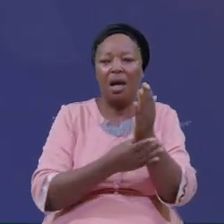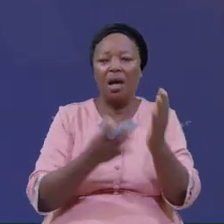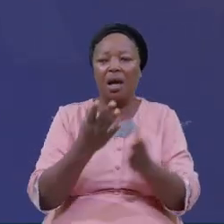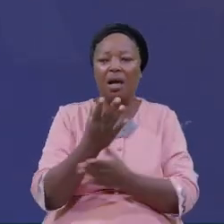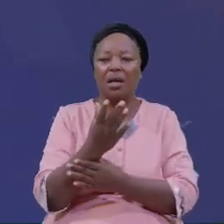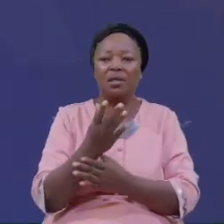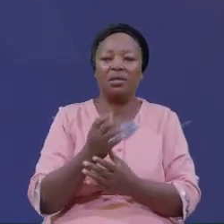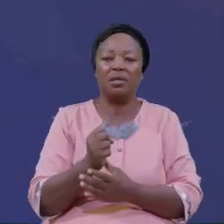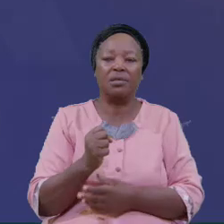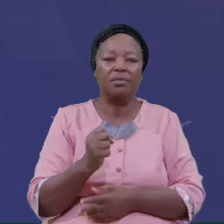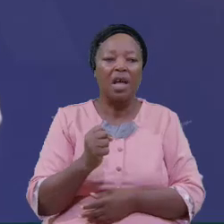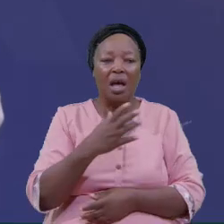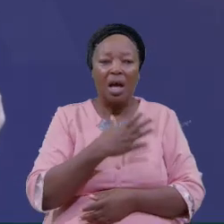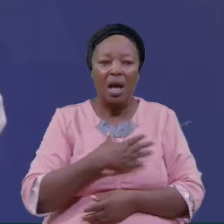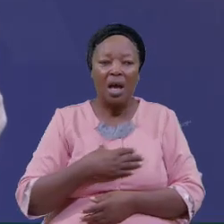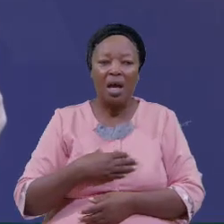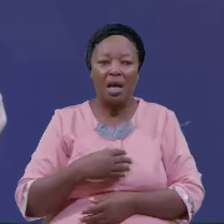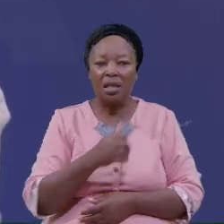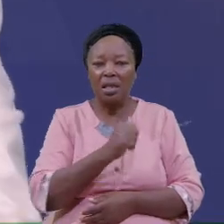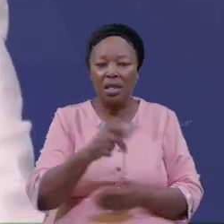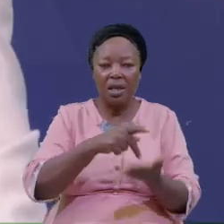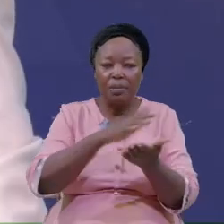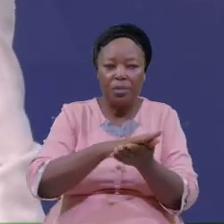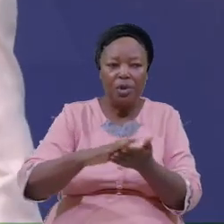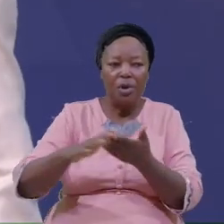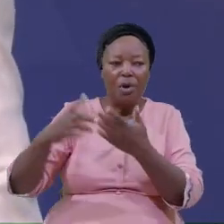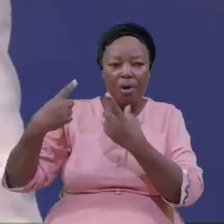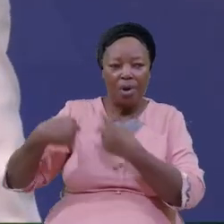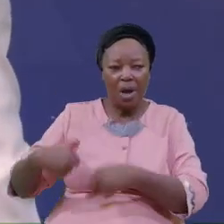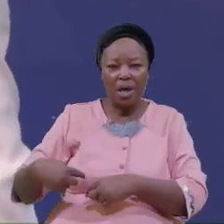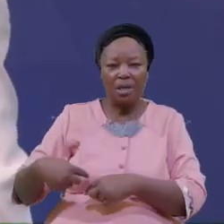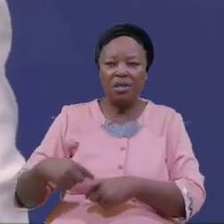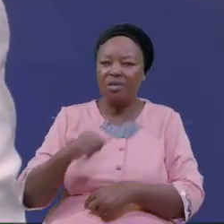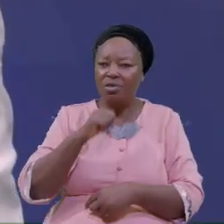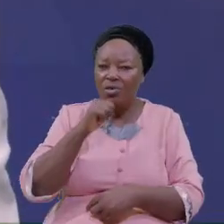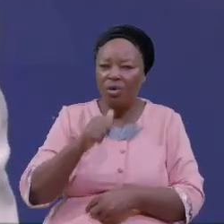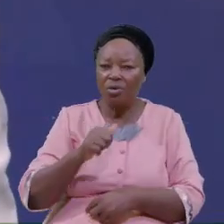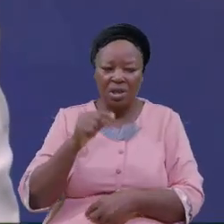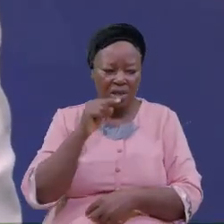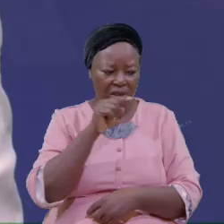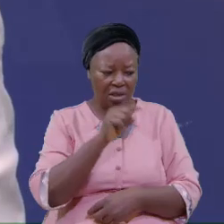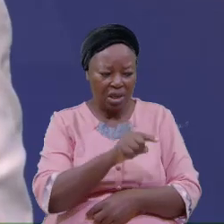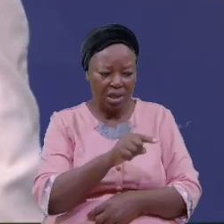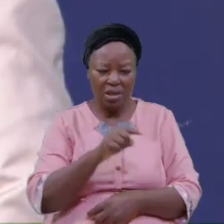and a pure heart, not this or that,